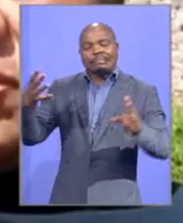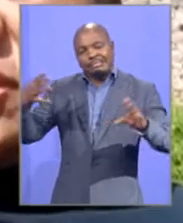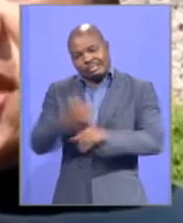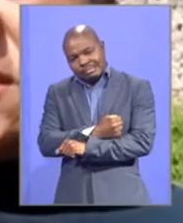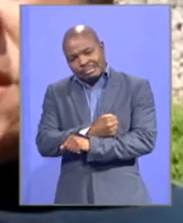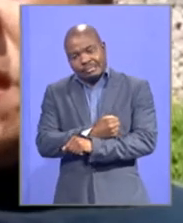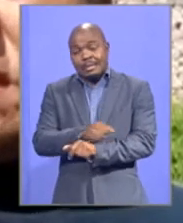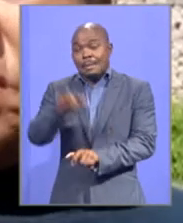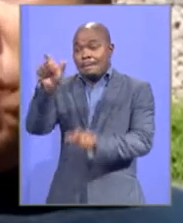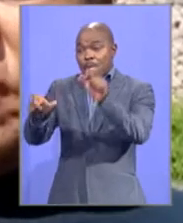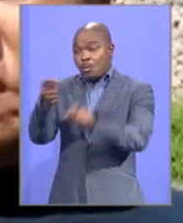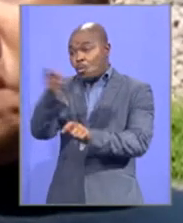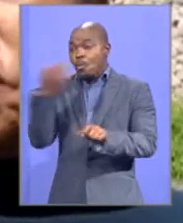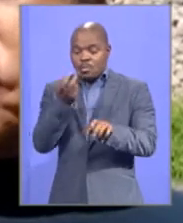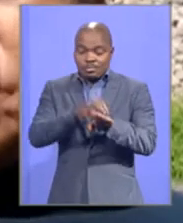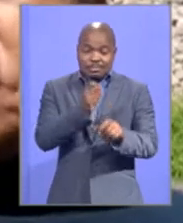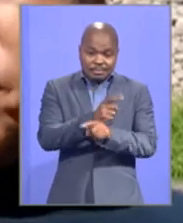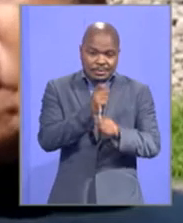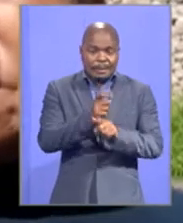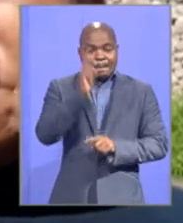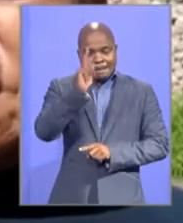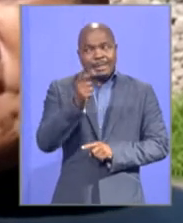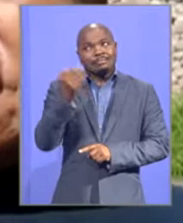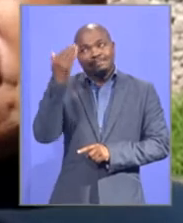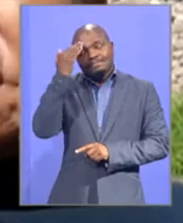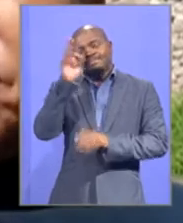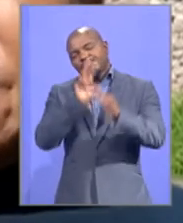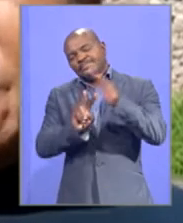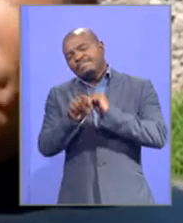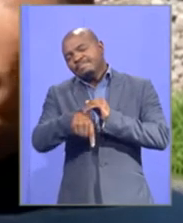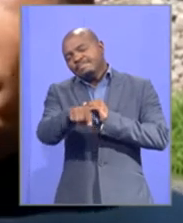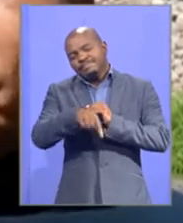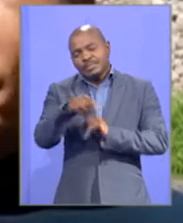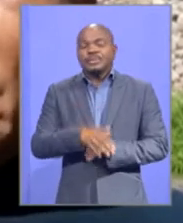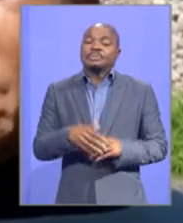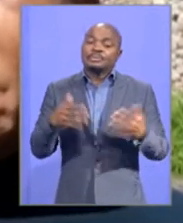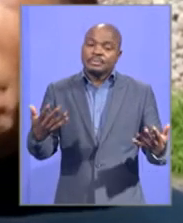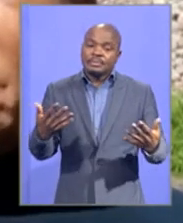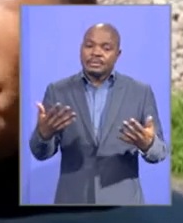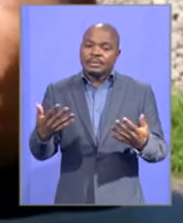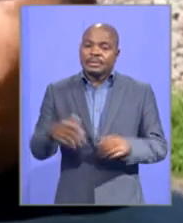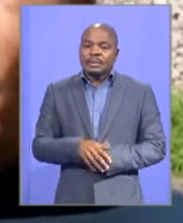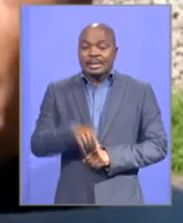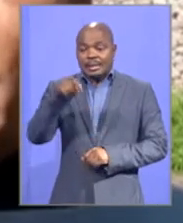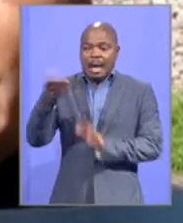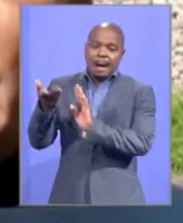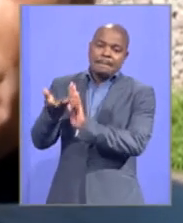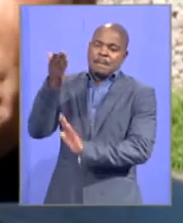Unfortunately, commuters at the moment needs to expect some high volumes of increases,